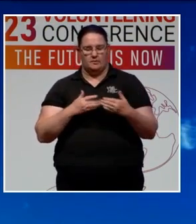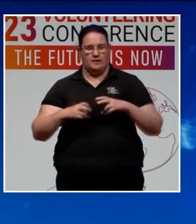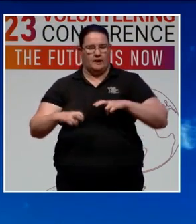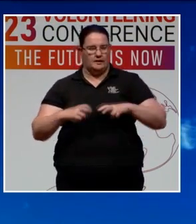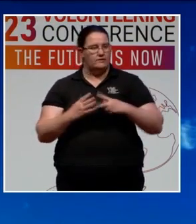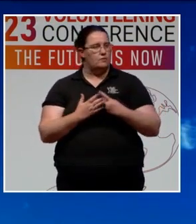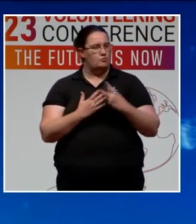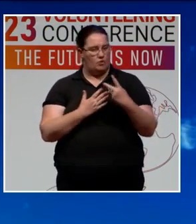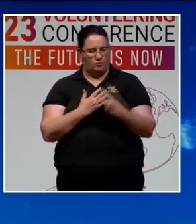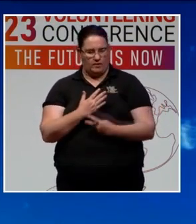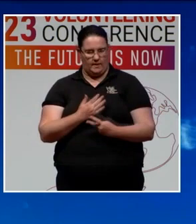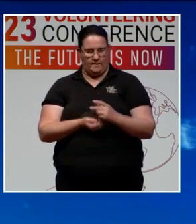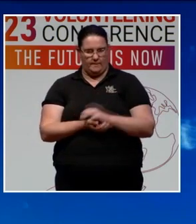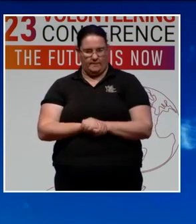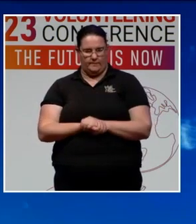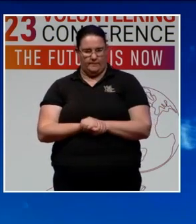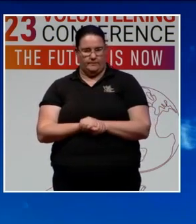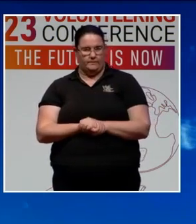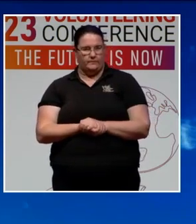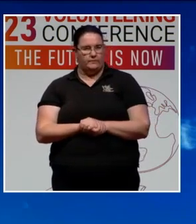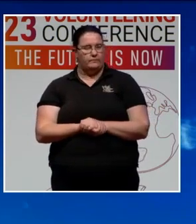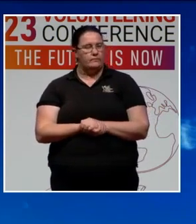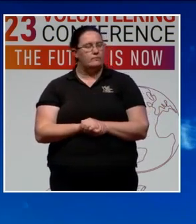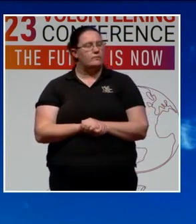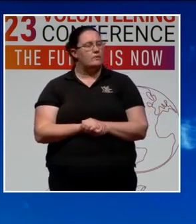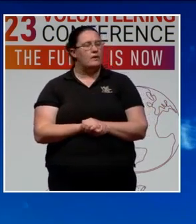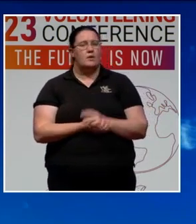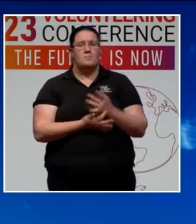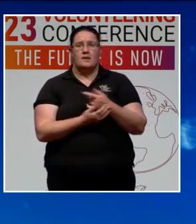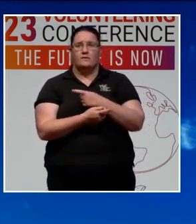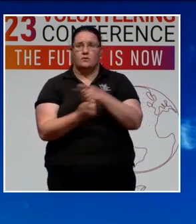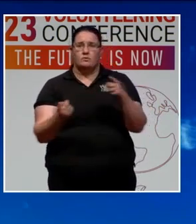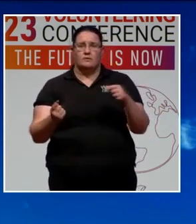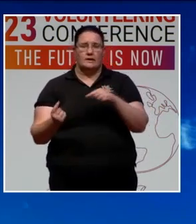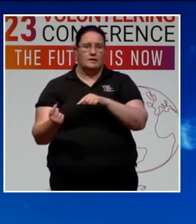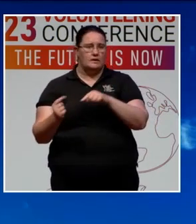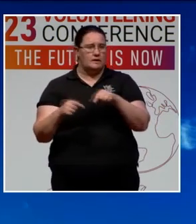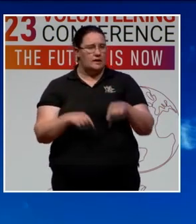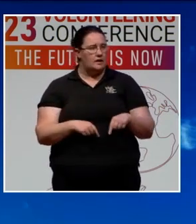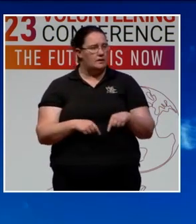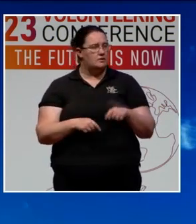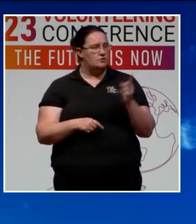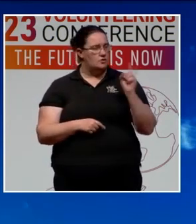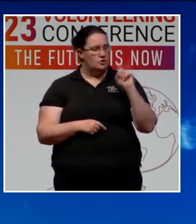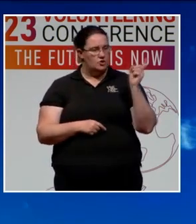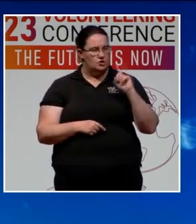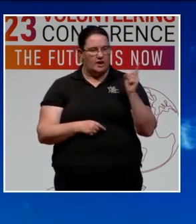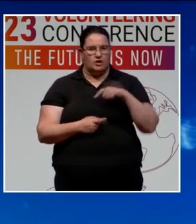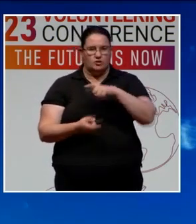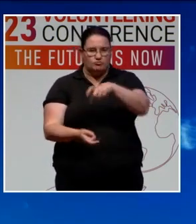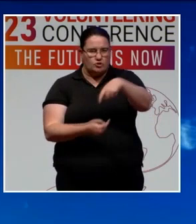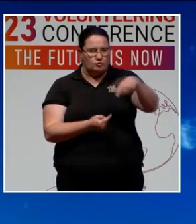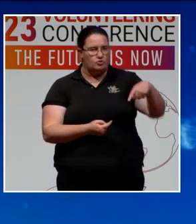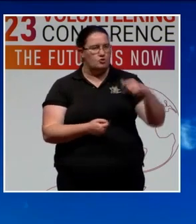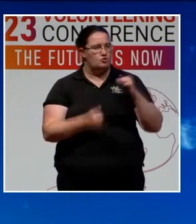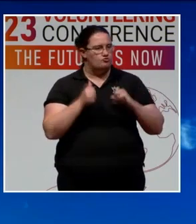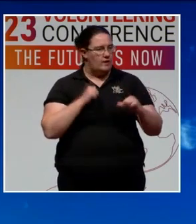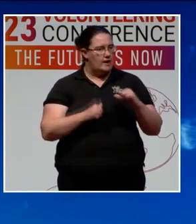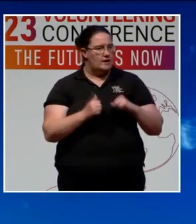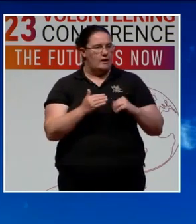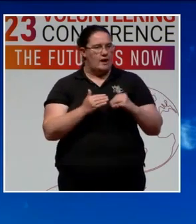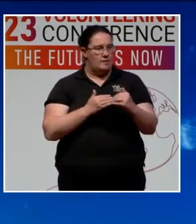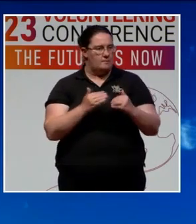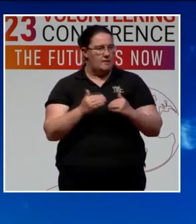the sector, many of you here at today's conference, to recruit, train and manage more staff to meet their